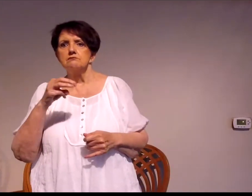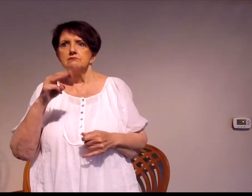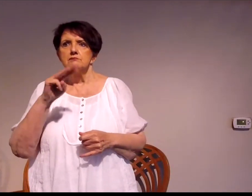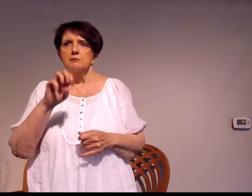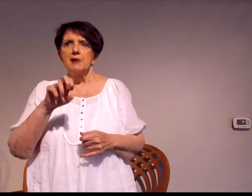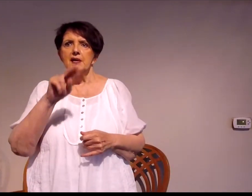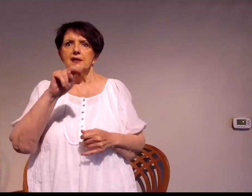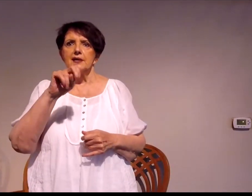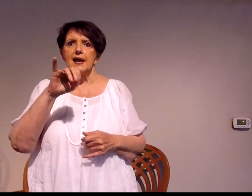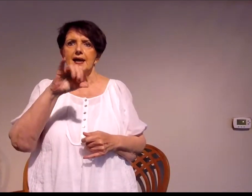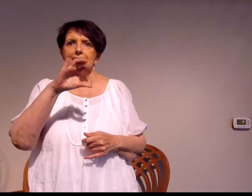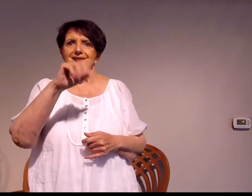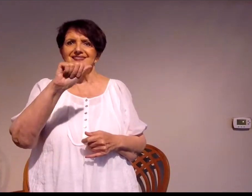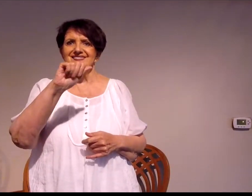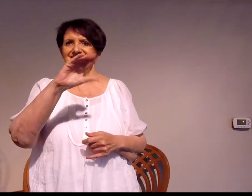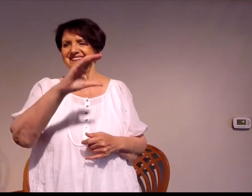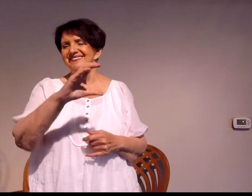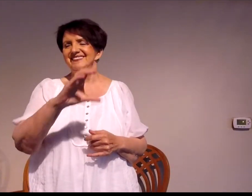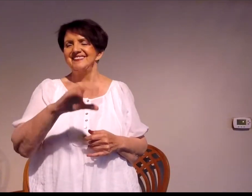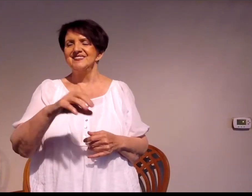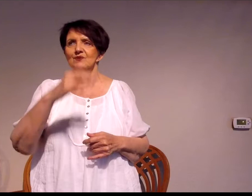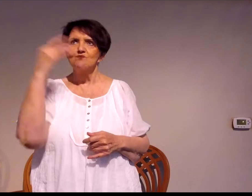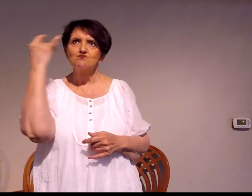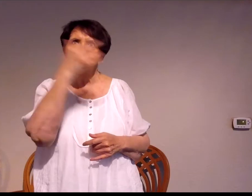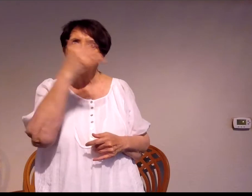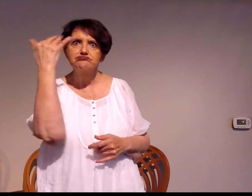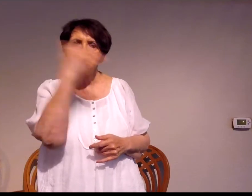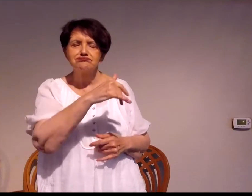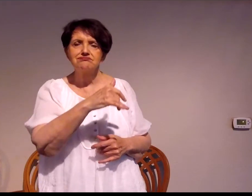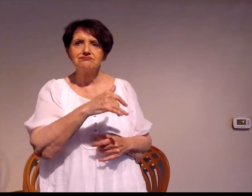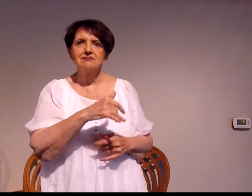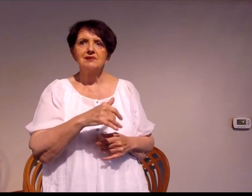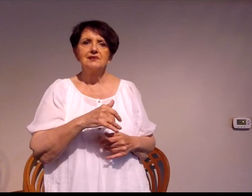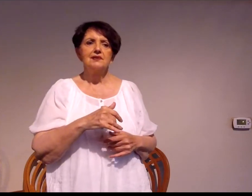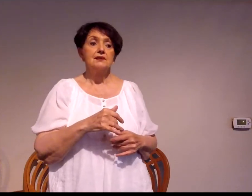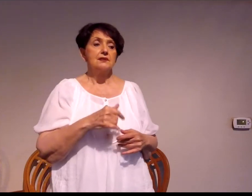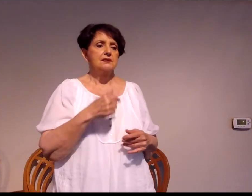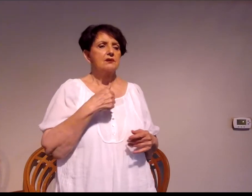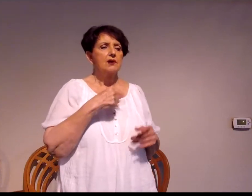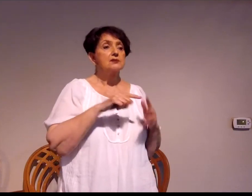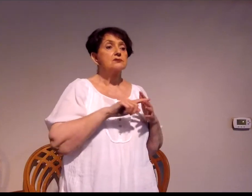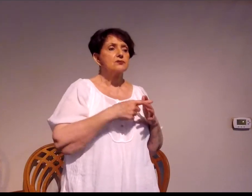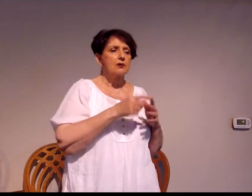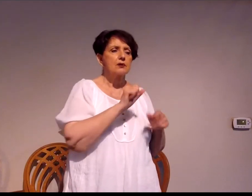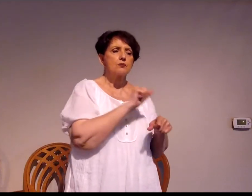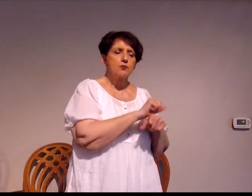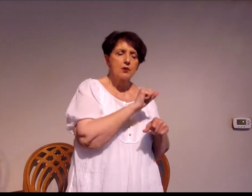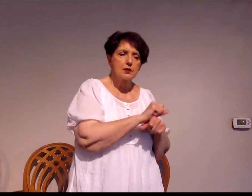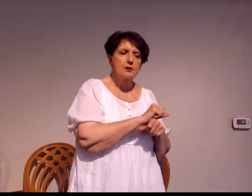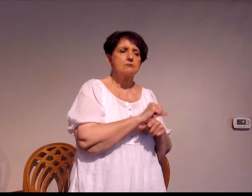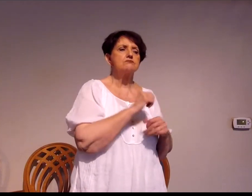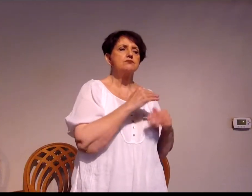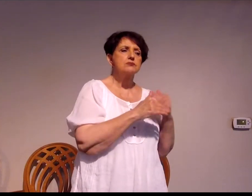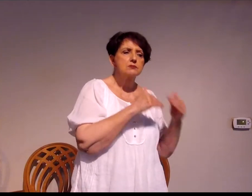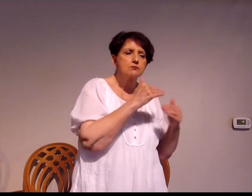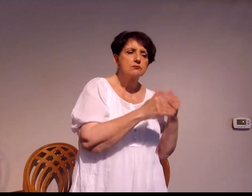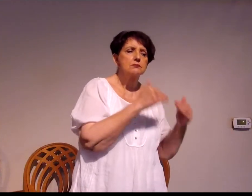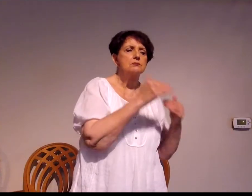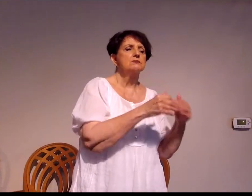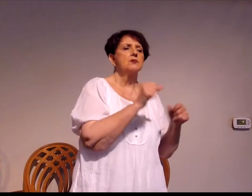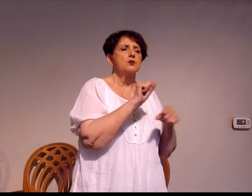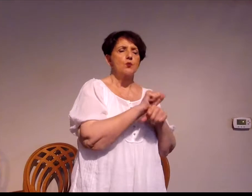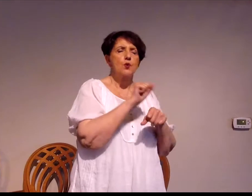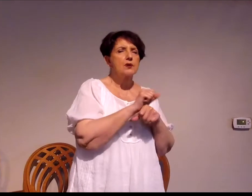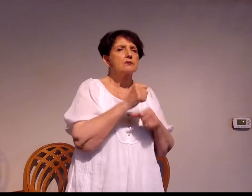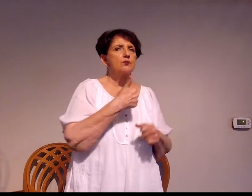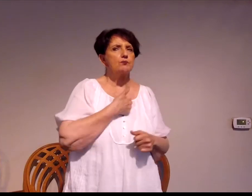so I started doing some processes and getting some help and working with myself.